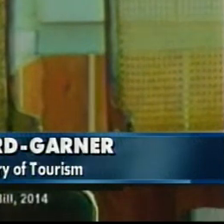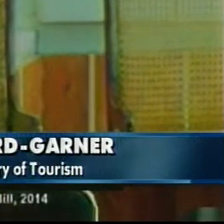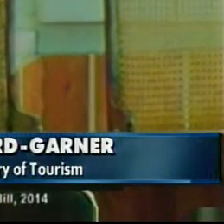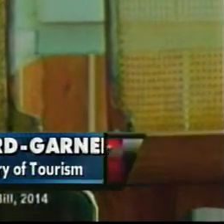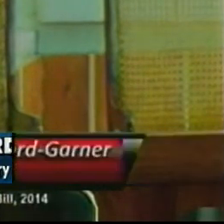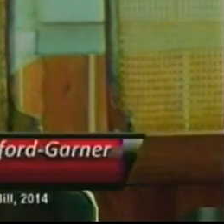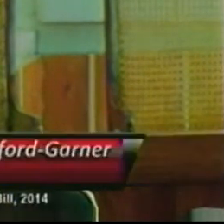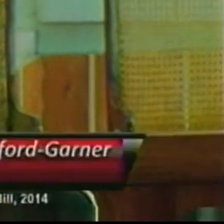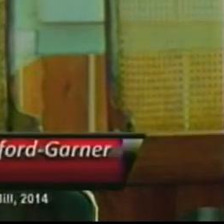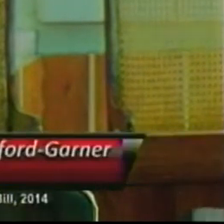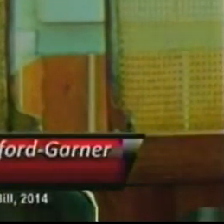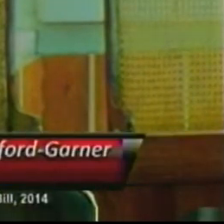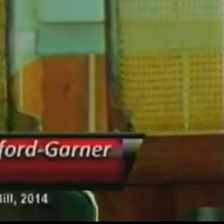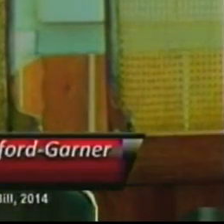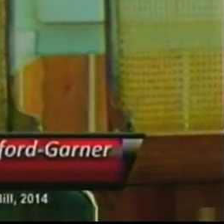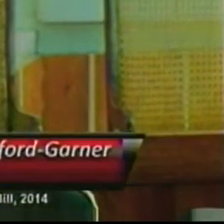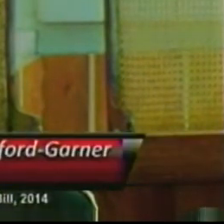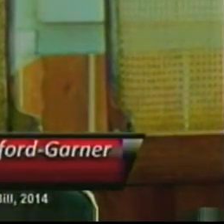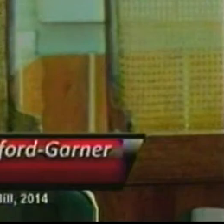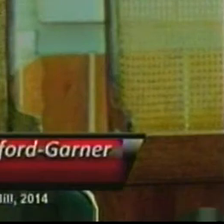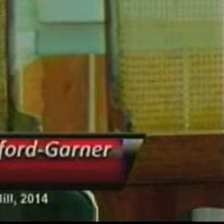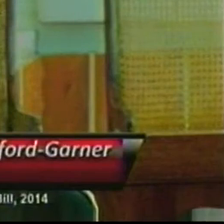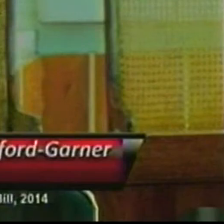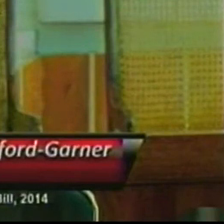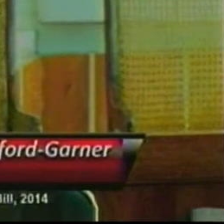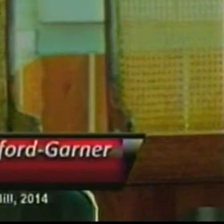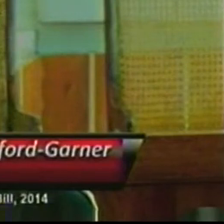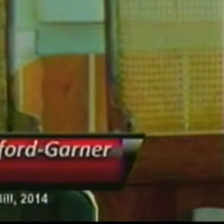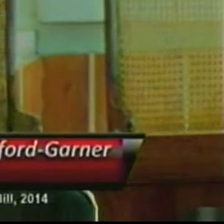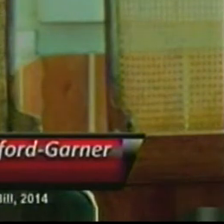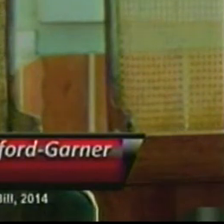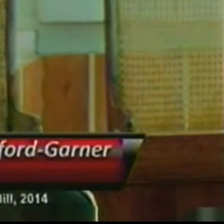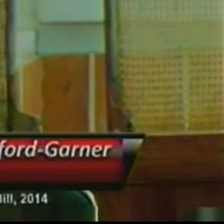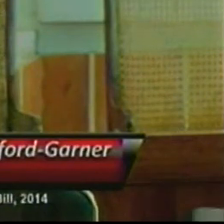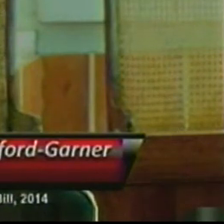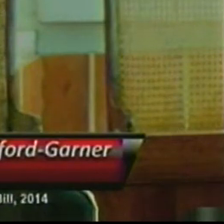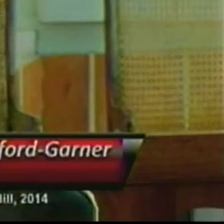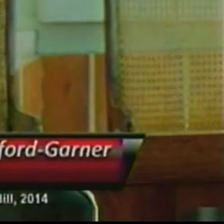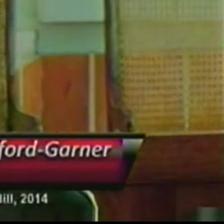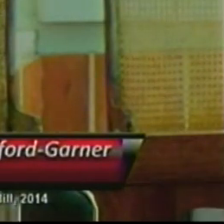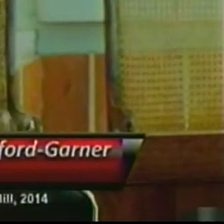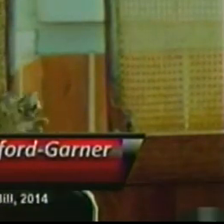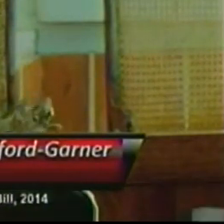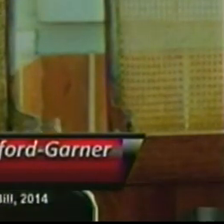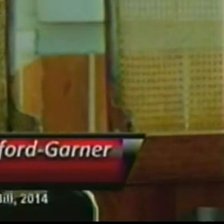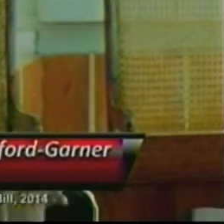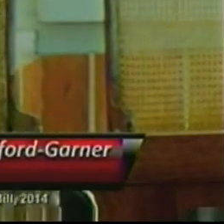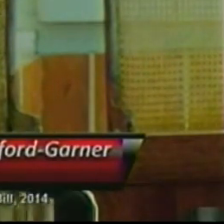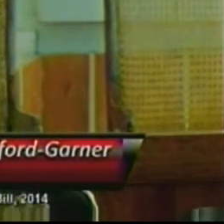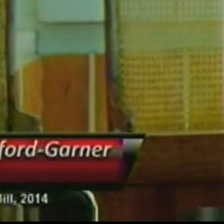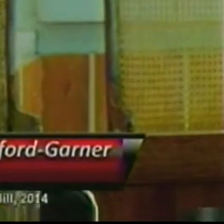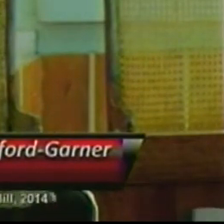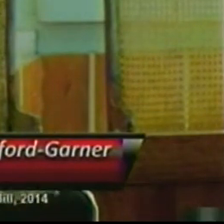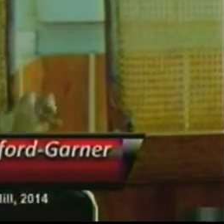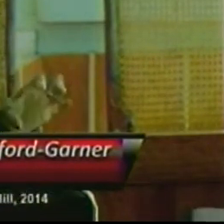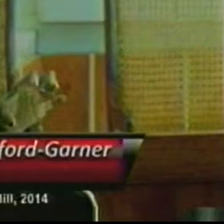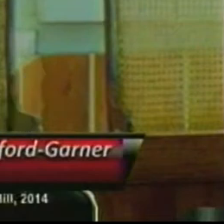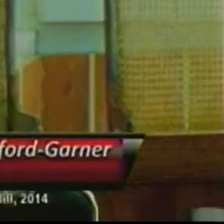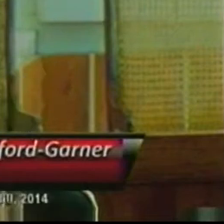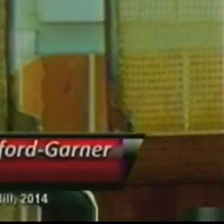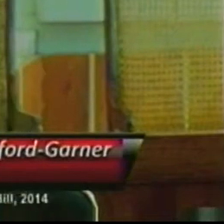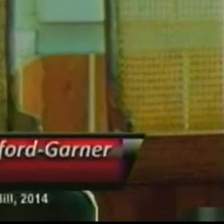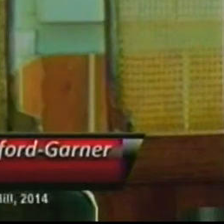8% drop which was forecast for December of 2013. So we are making incremental steps back. But I